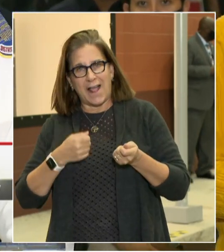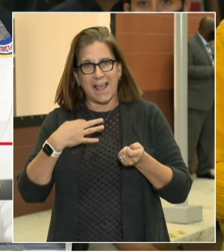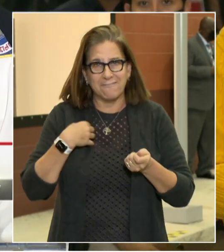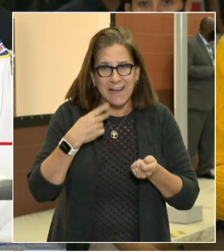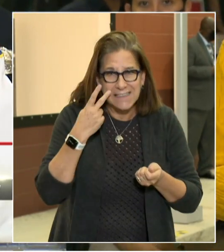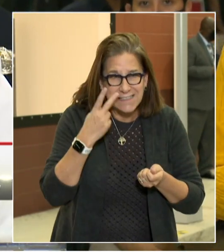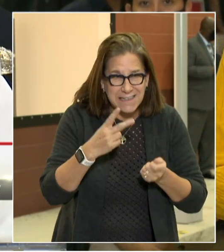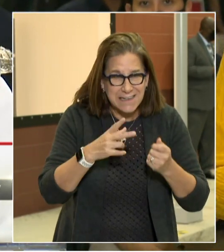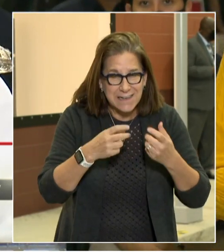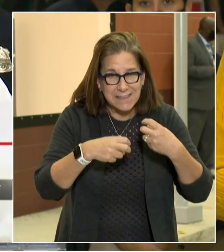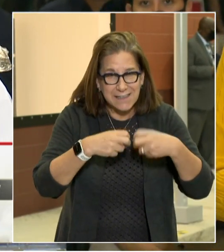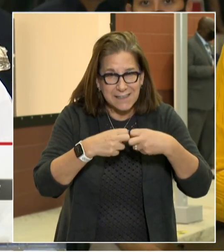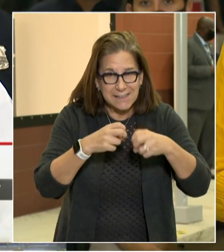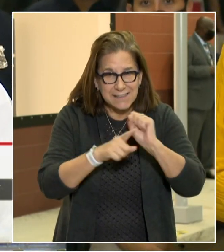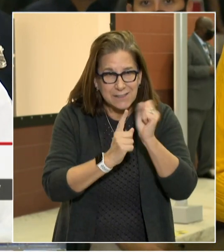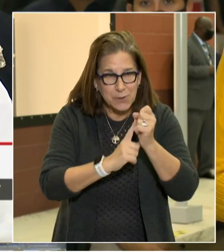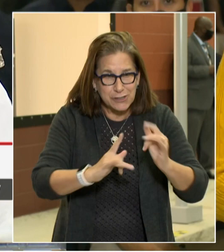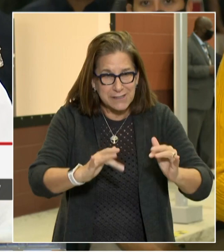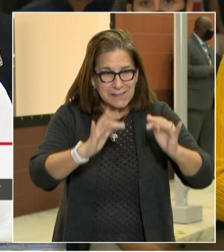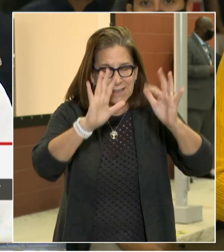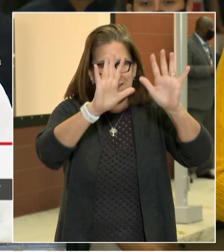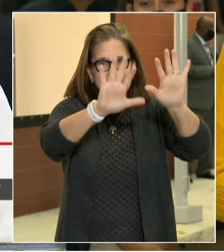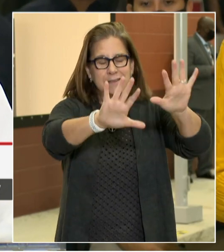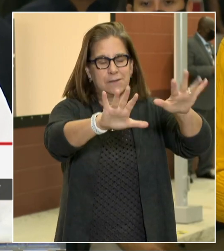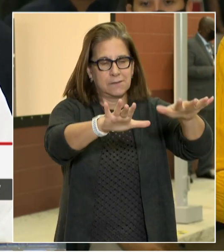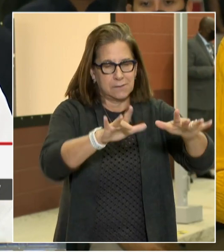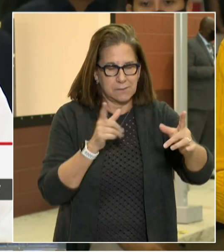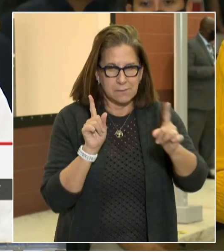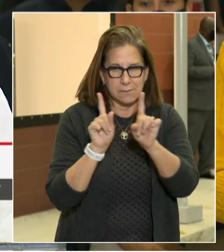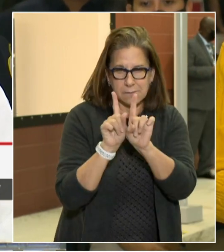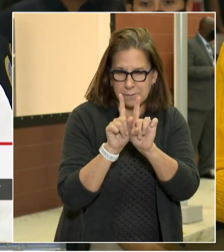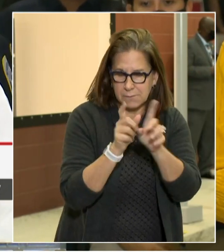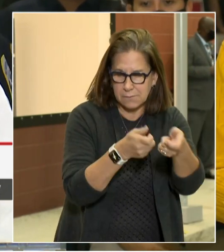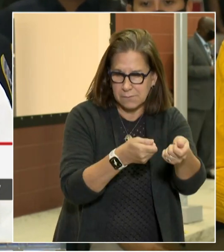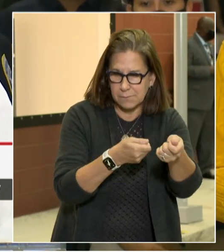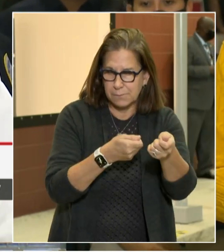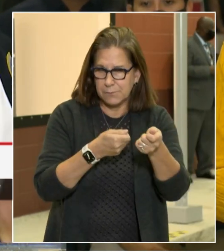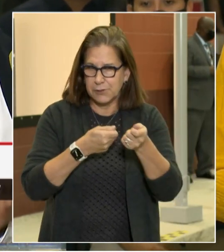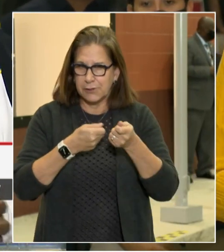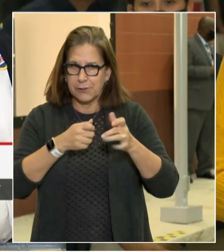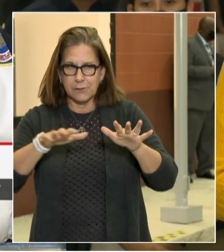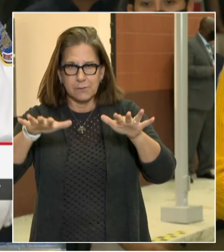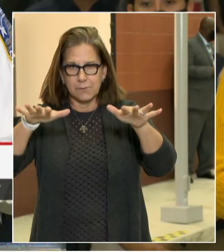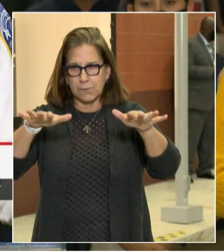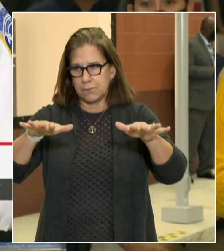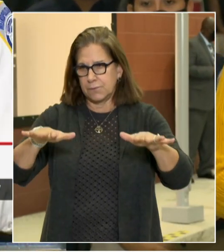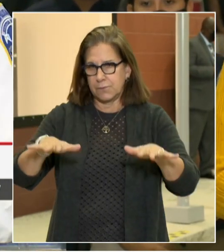can build upon their education in their career every day. To date,